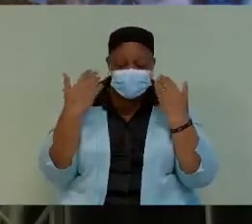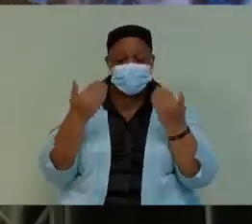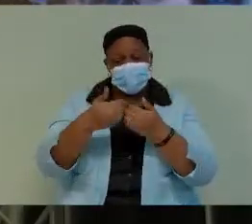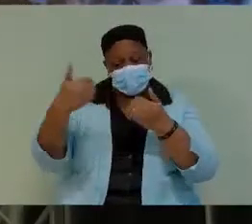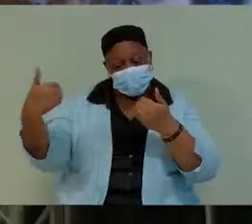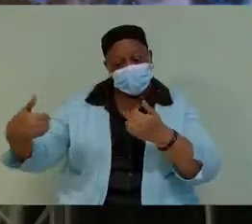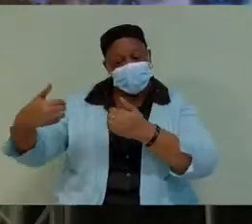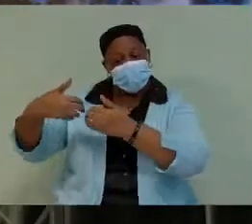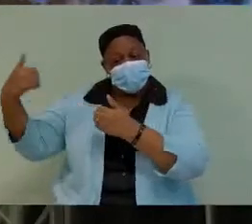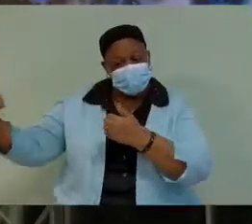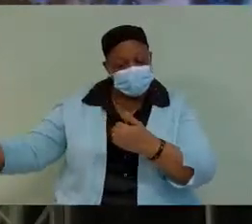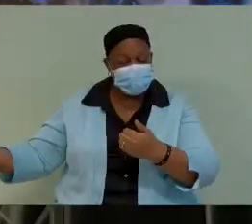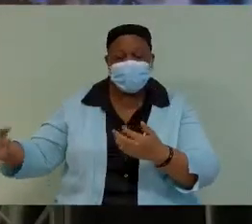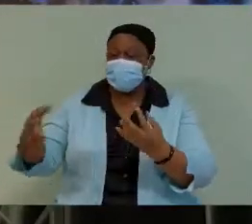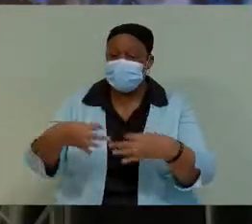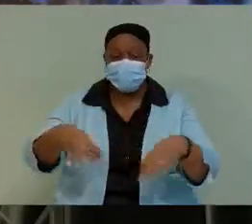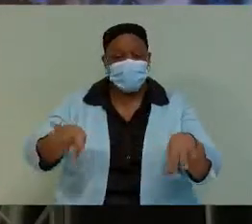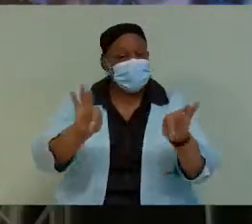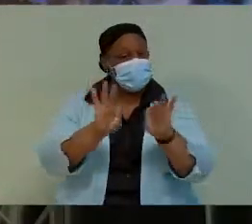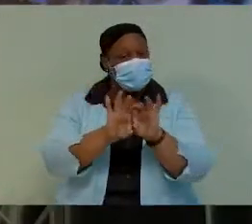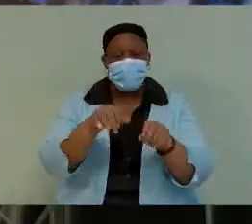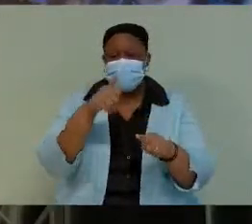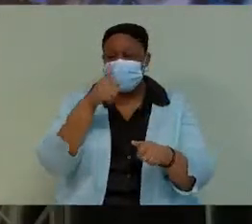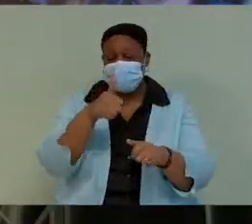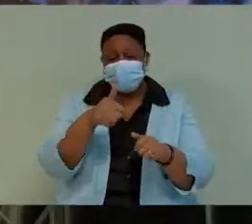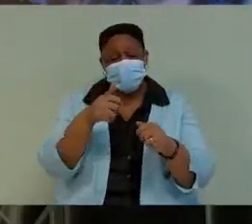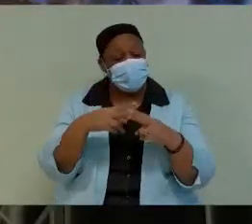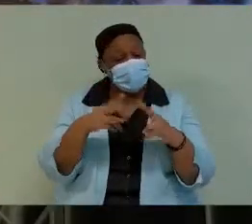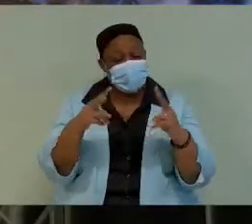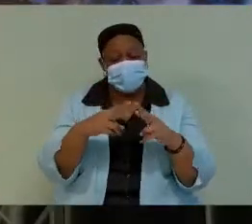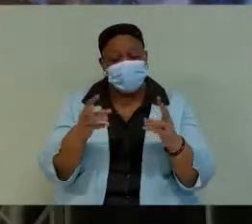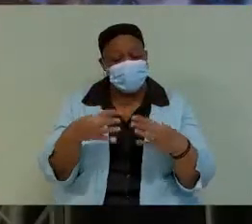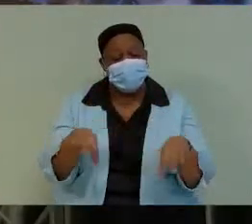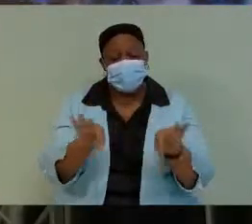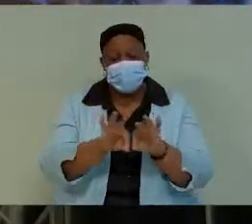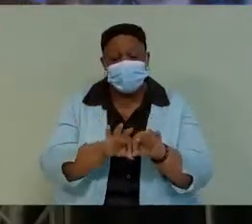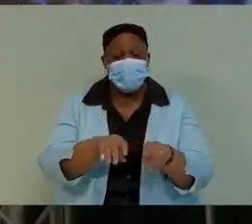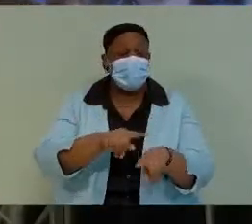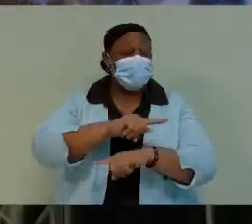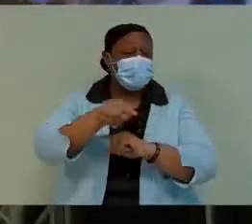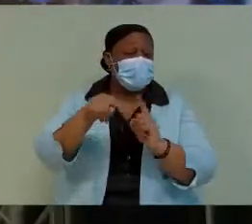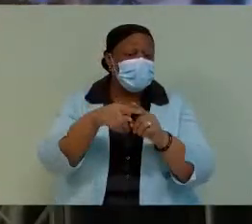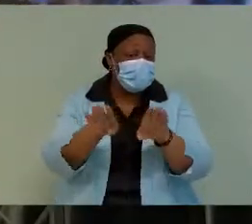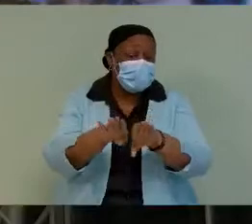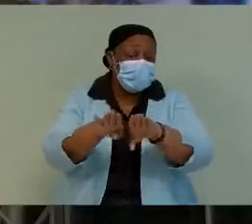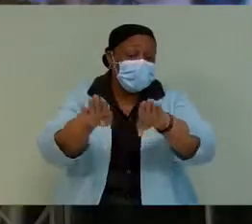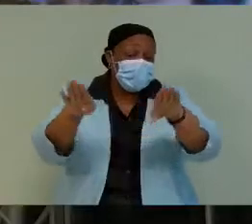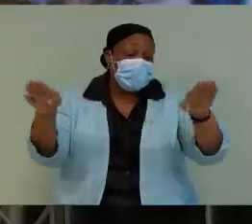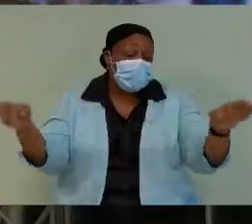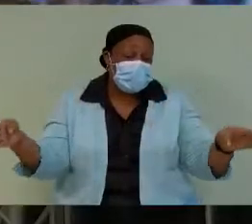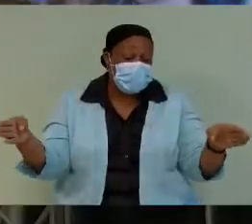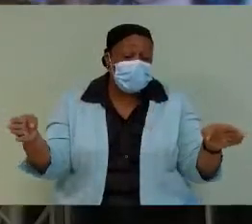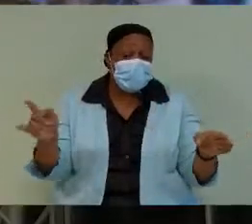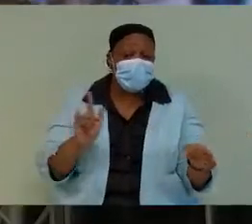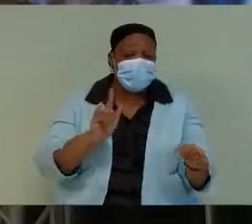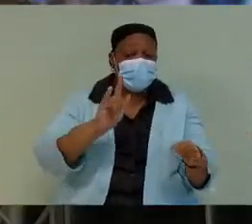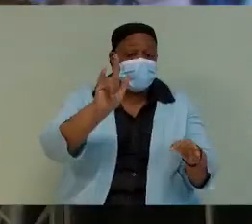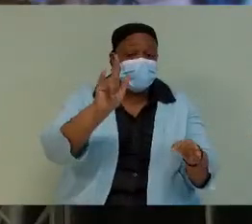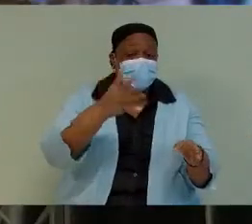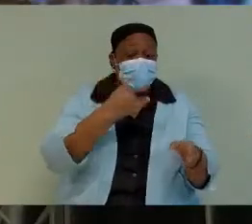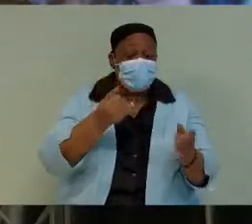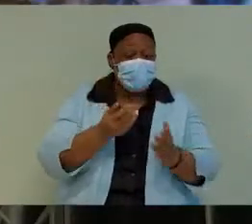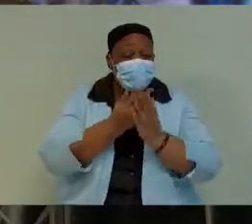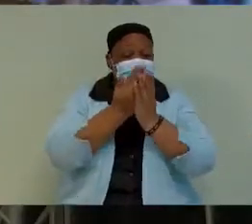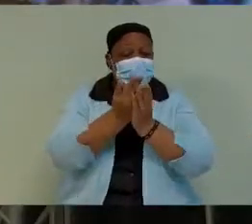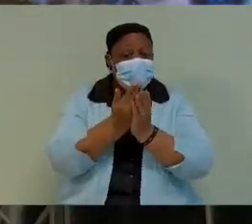that are so important. Because when we open our borders, we will have to maintain